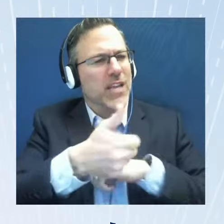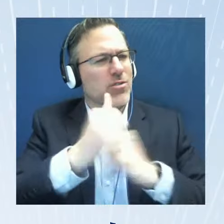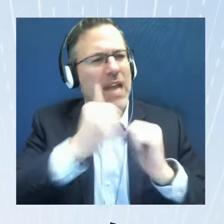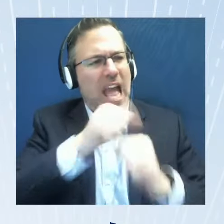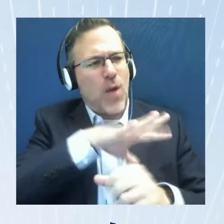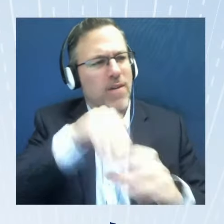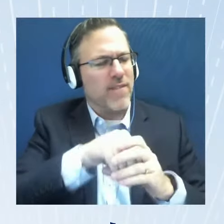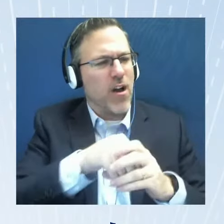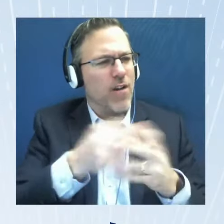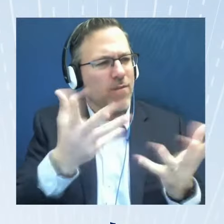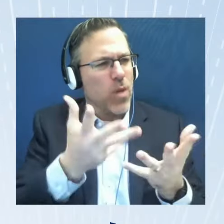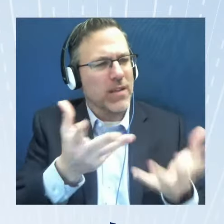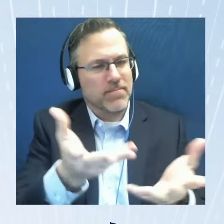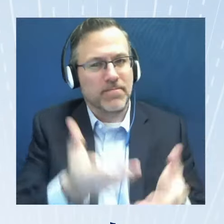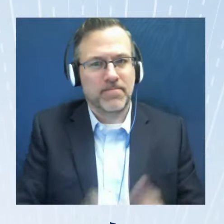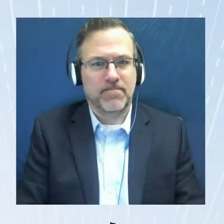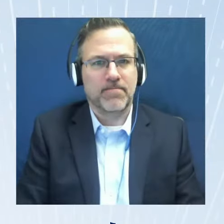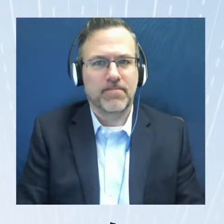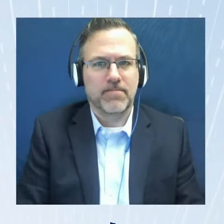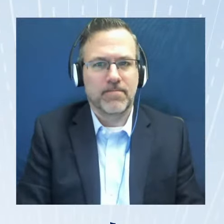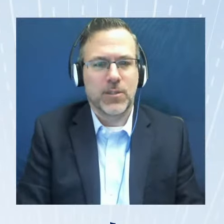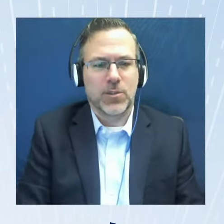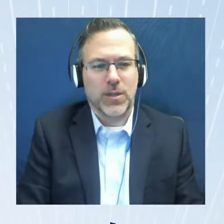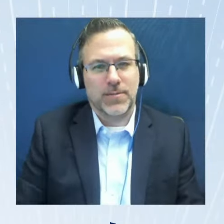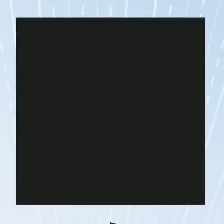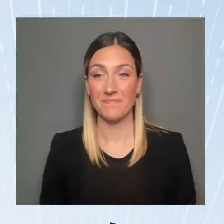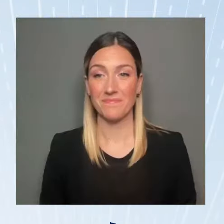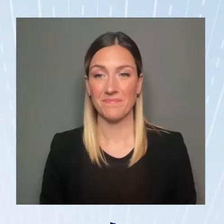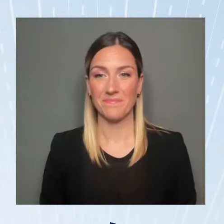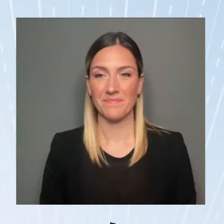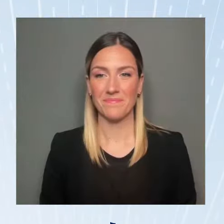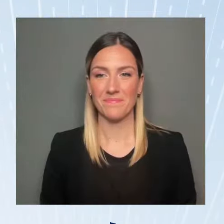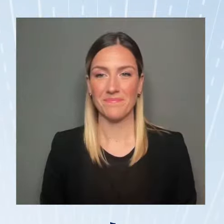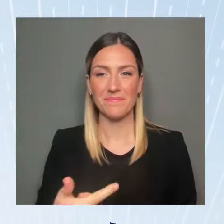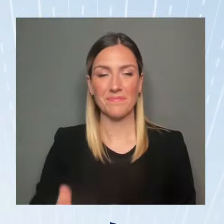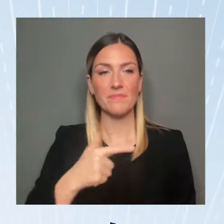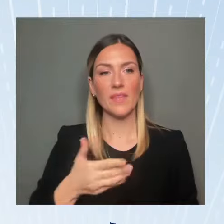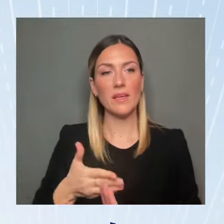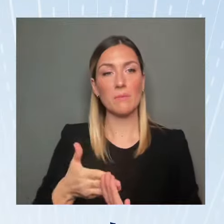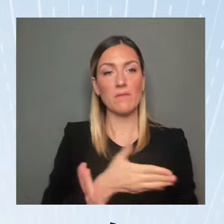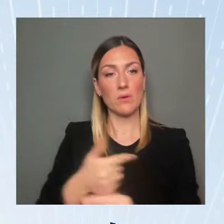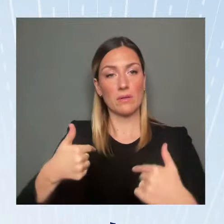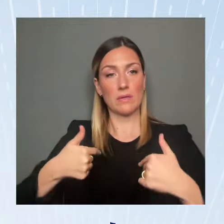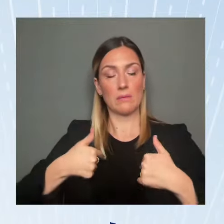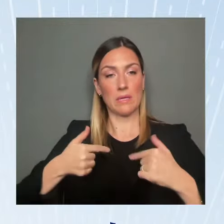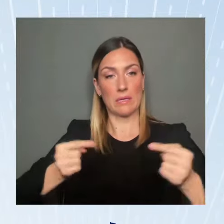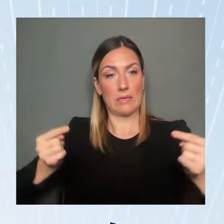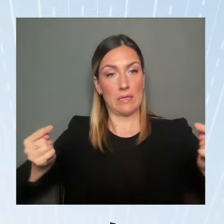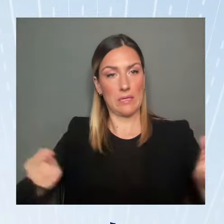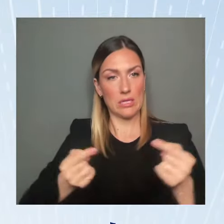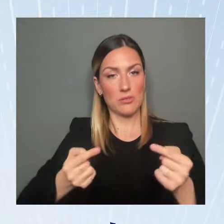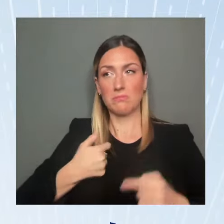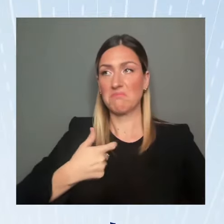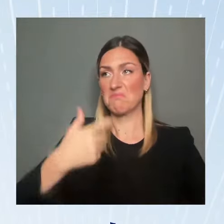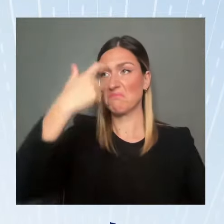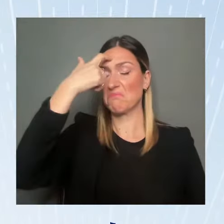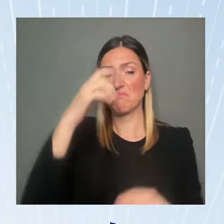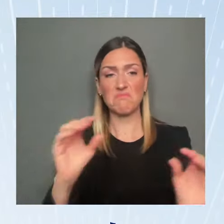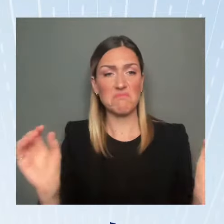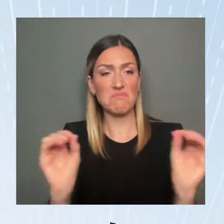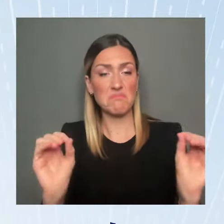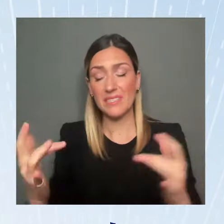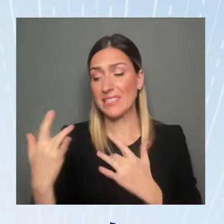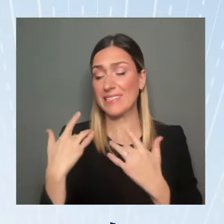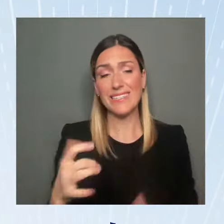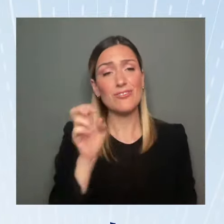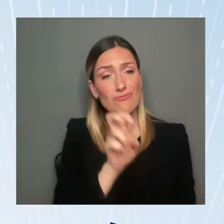Defer to Senator to start. Well, before being wounded, I never thought about it. And I was a traveler my whole life,